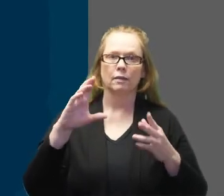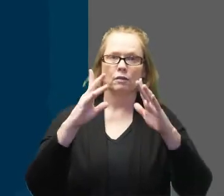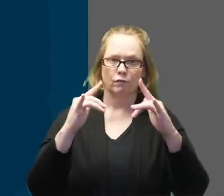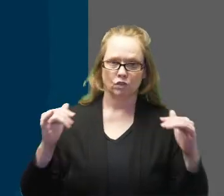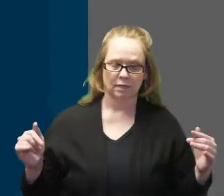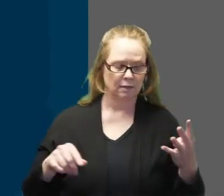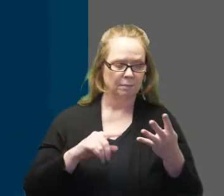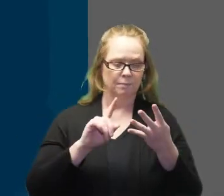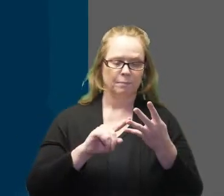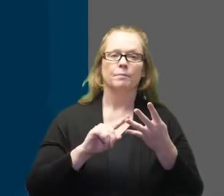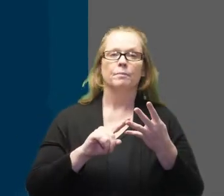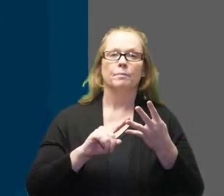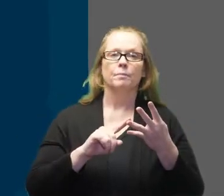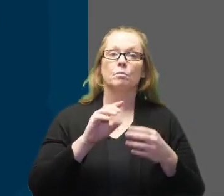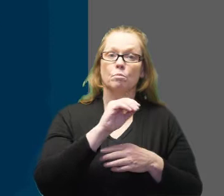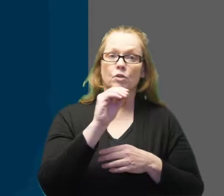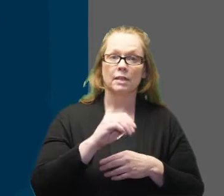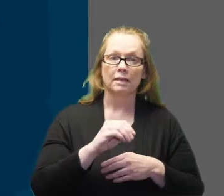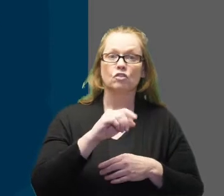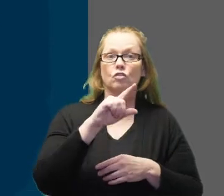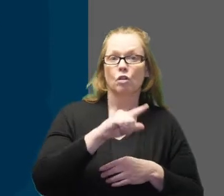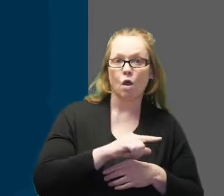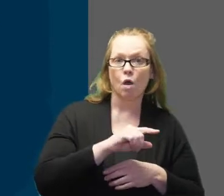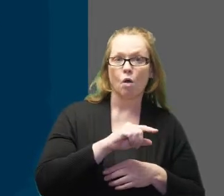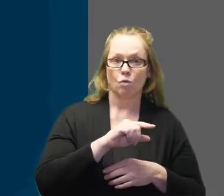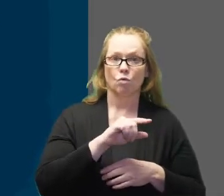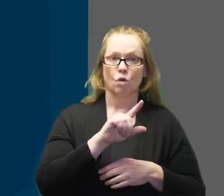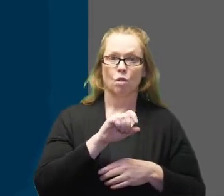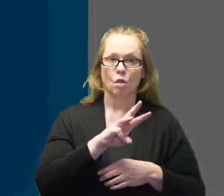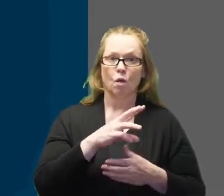diversity, percentages of low-income students,